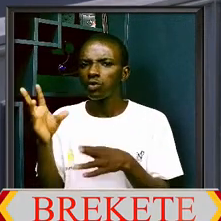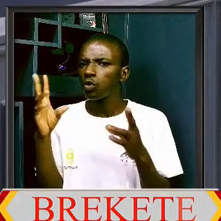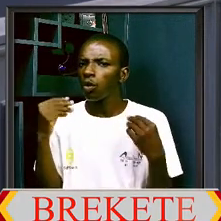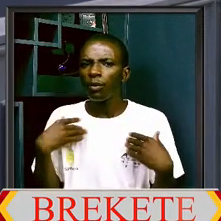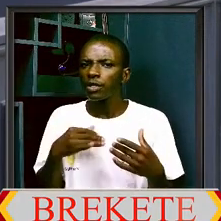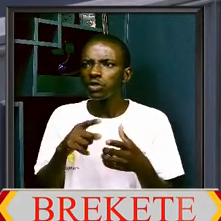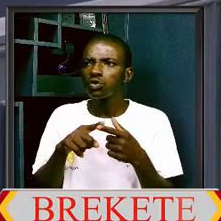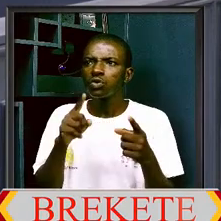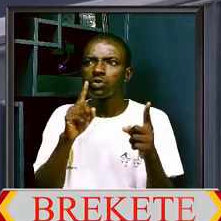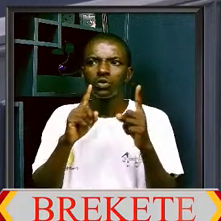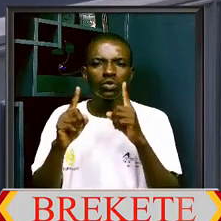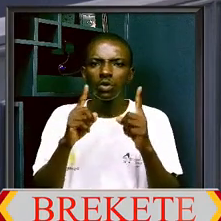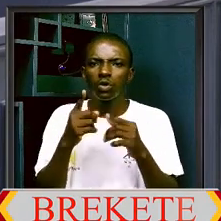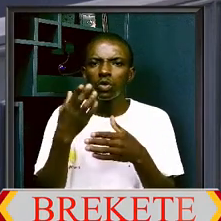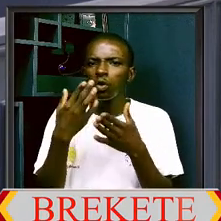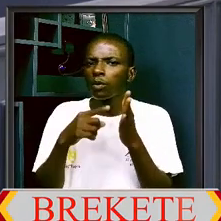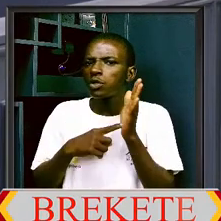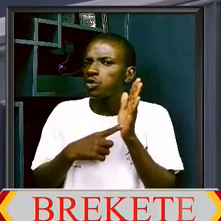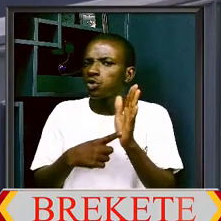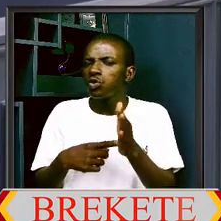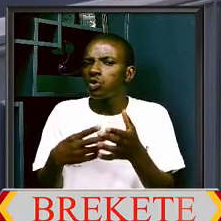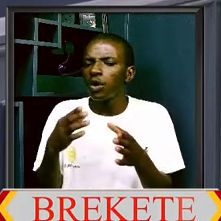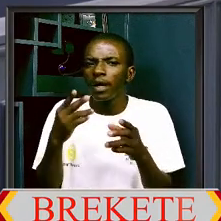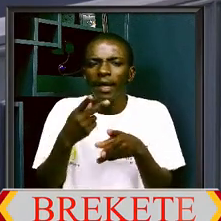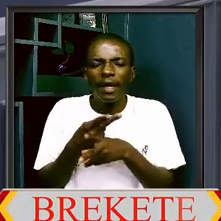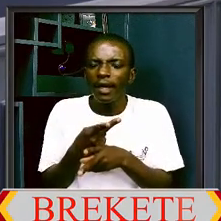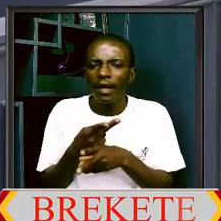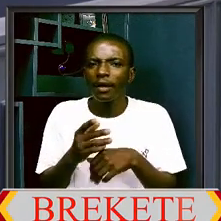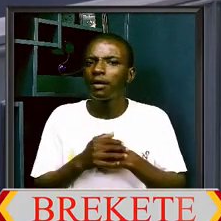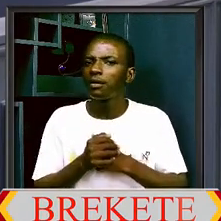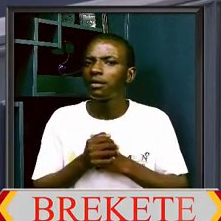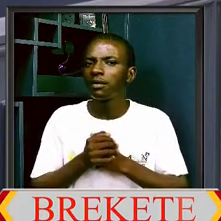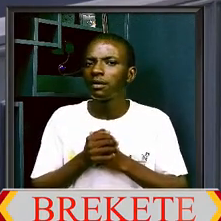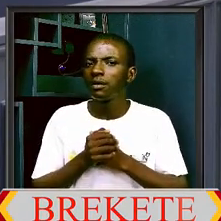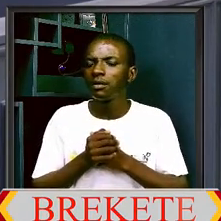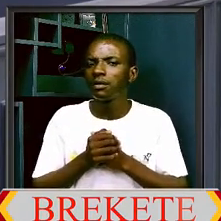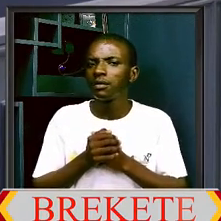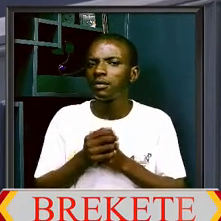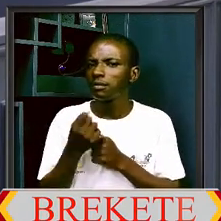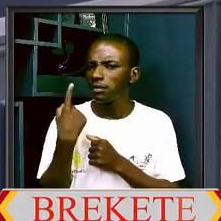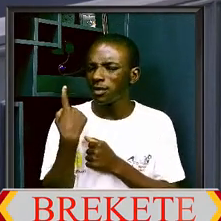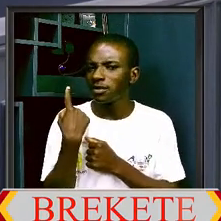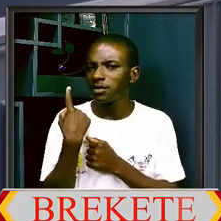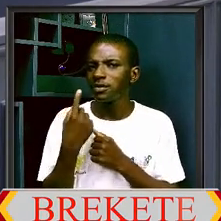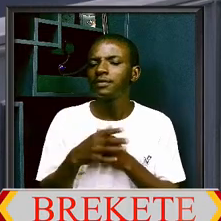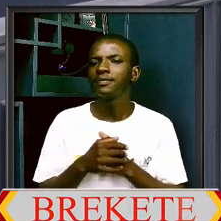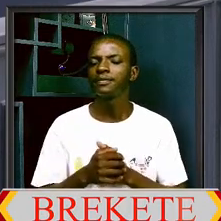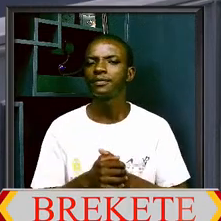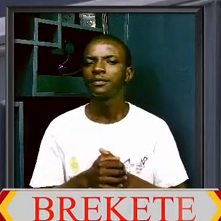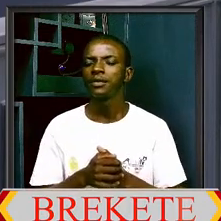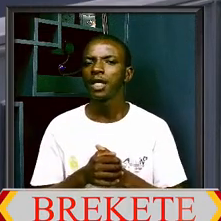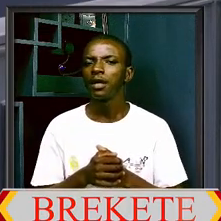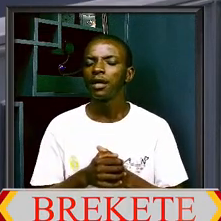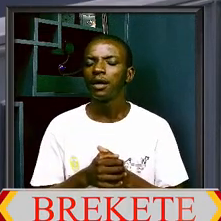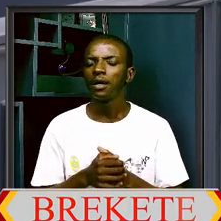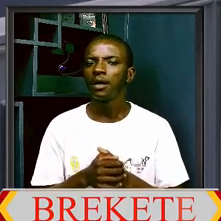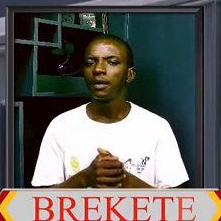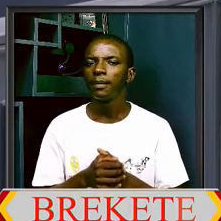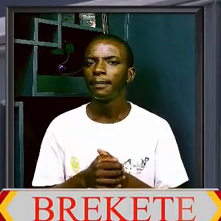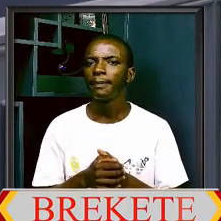to nobody is showing you concern are we together yes sir